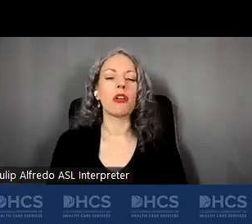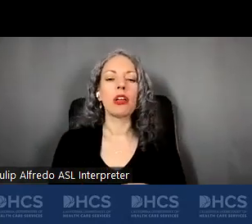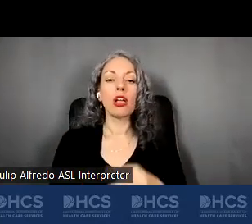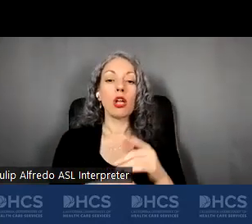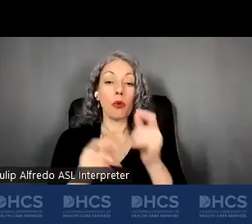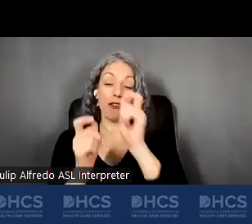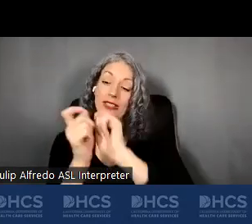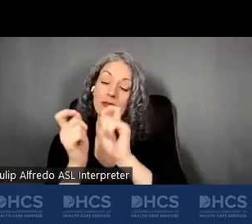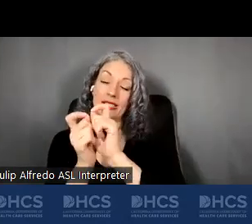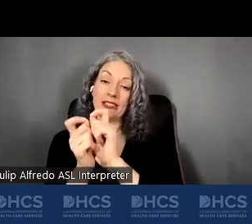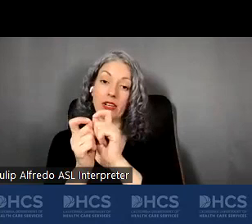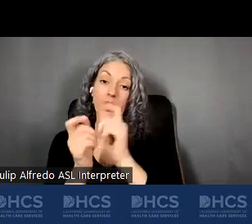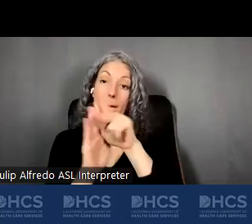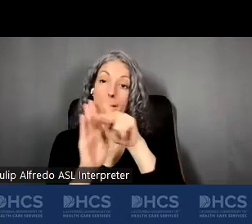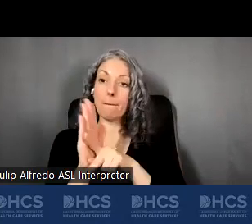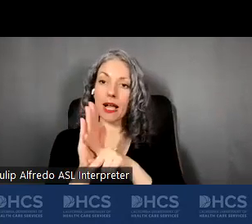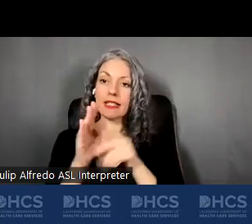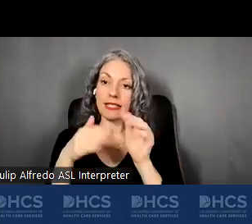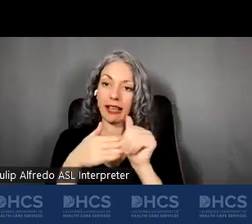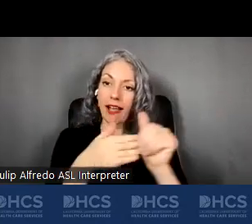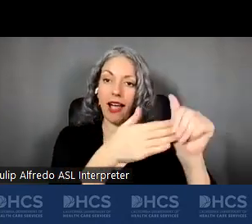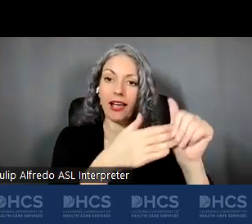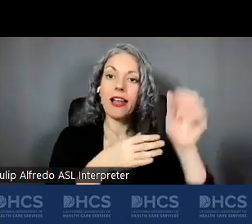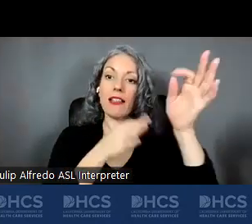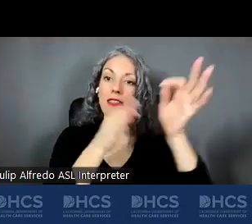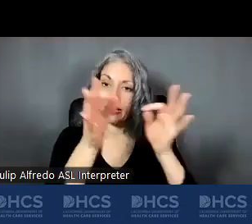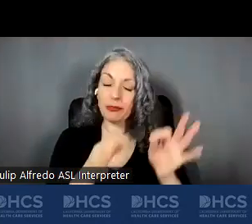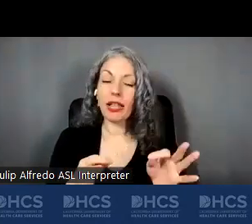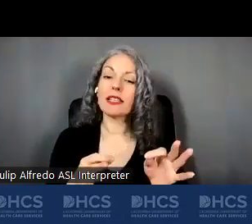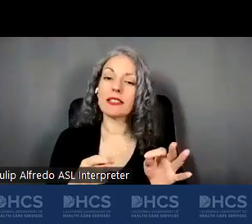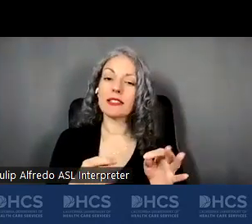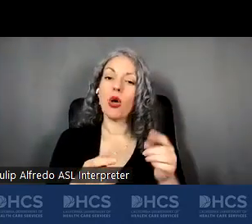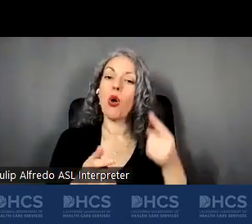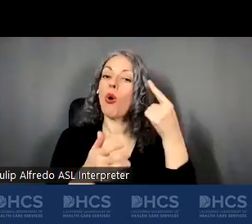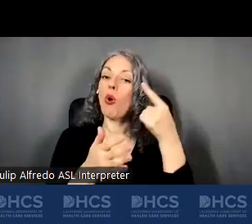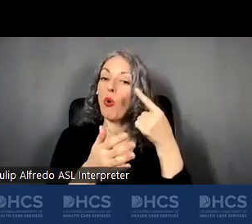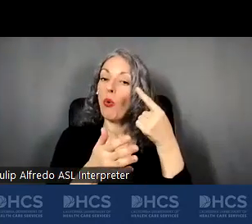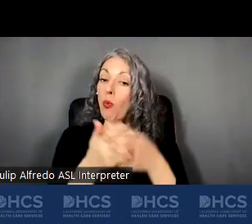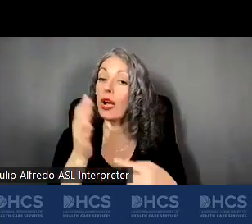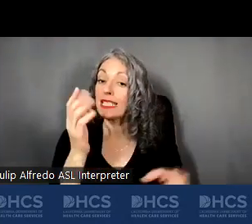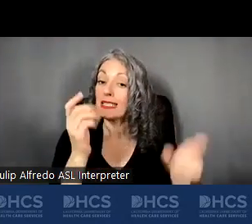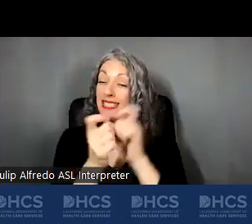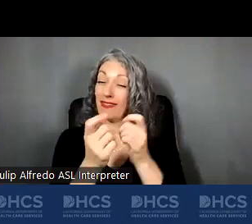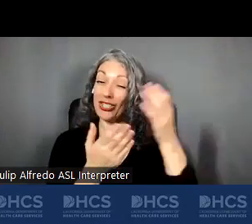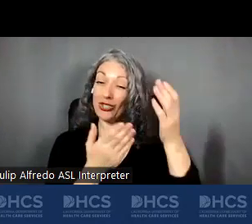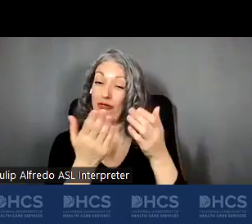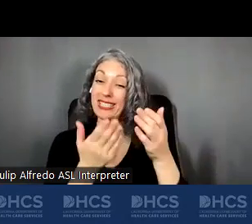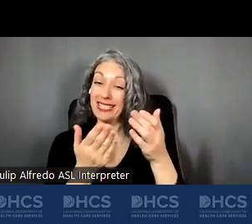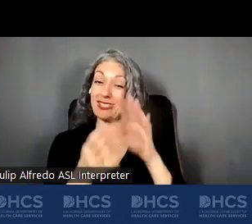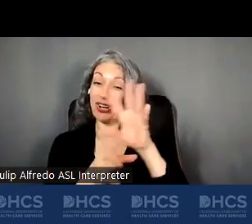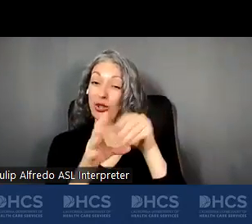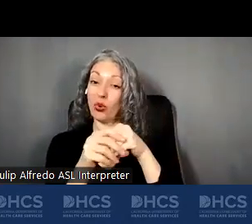supports policy guide that talks about, you know, what specific services are